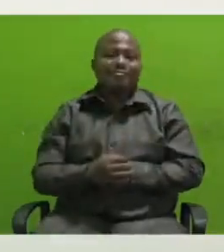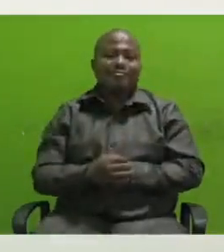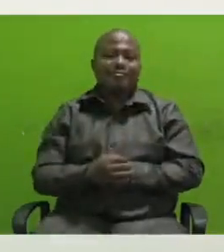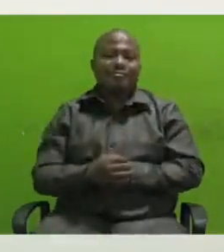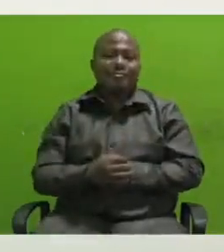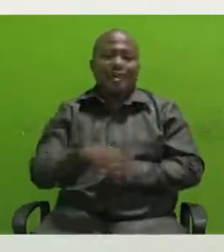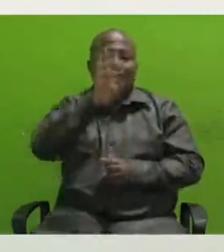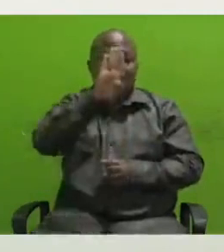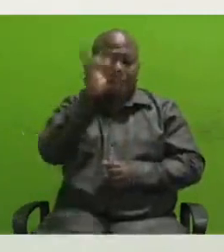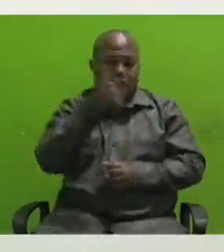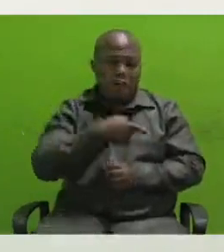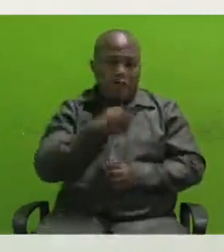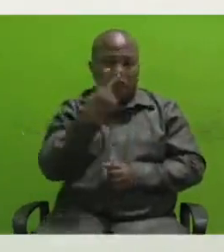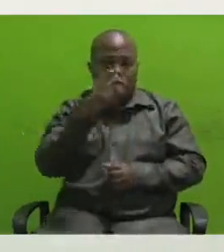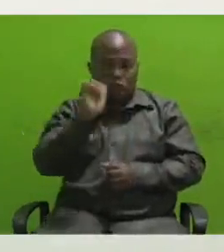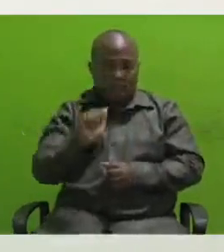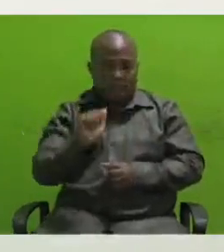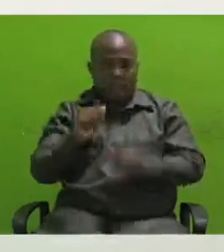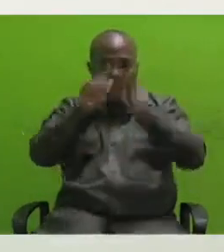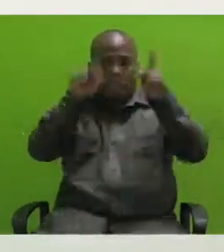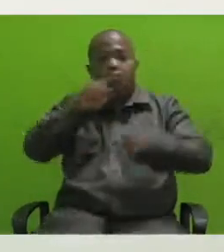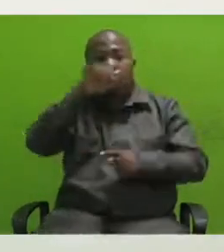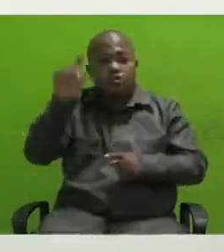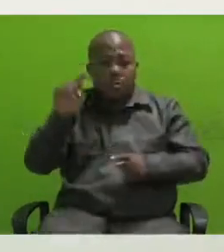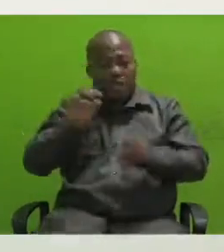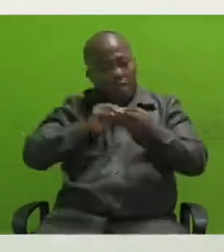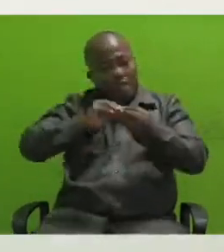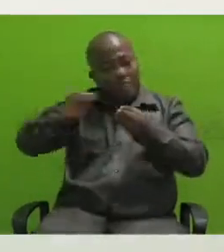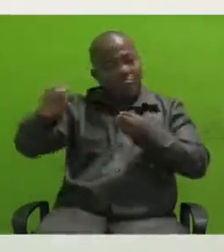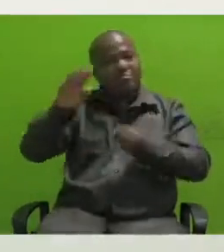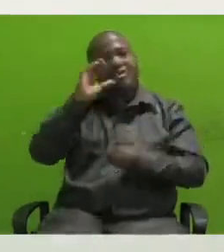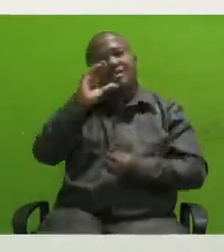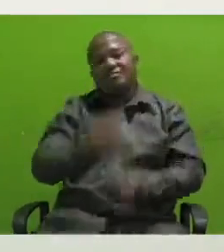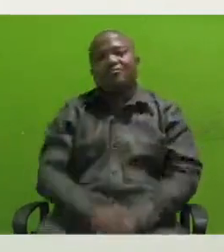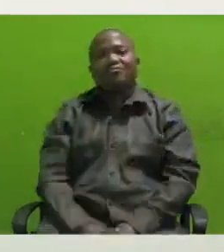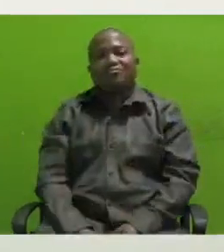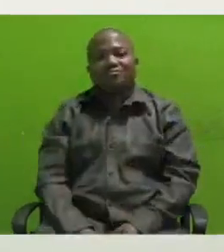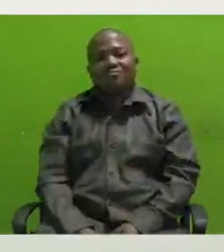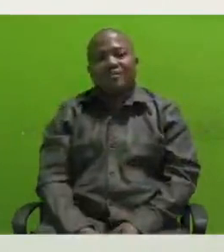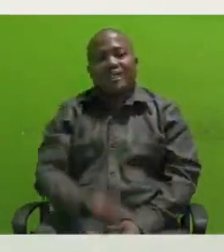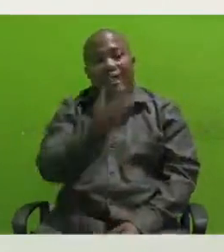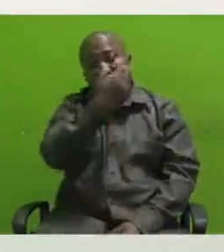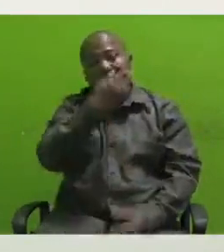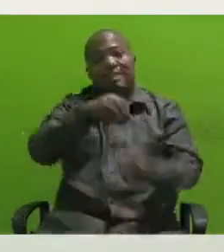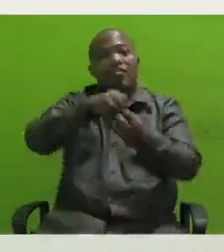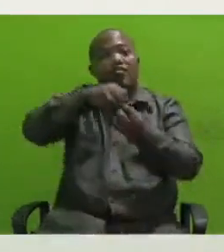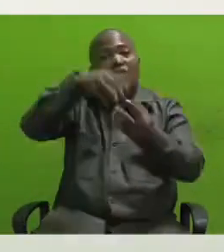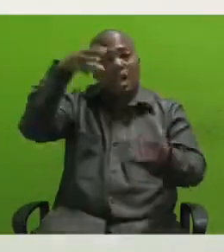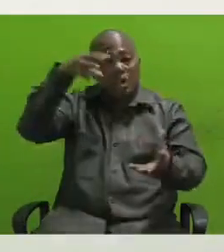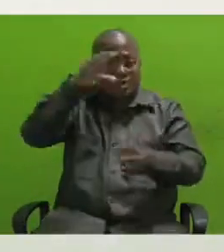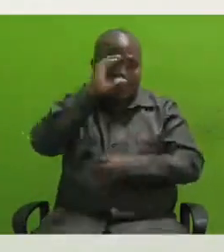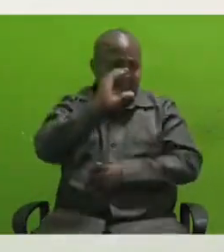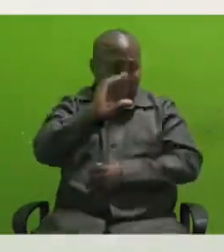B over 2A square instead of C, to make it a perfect square. And this value,